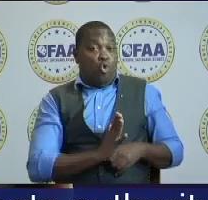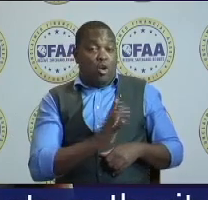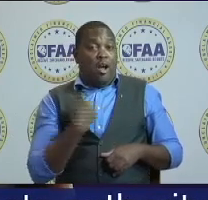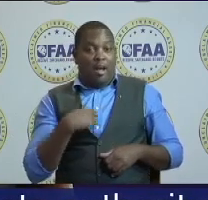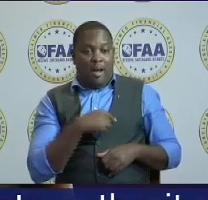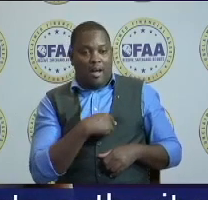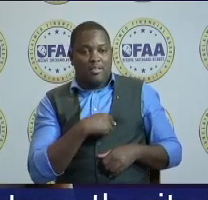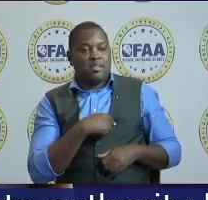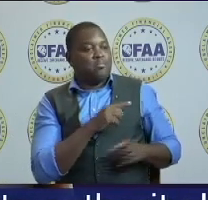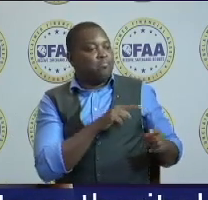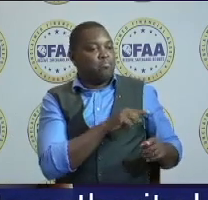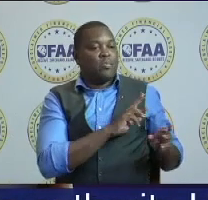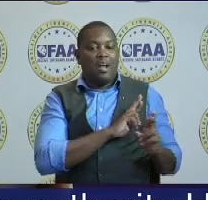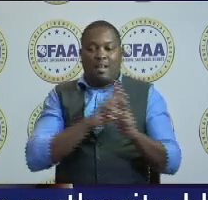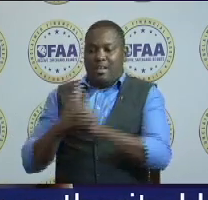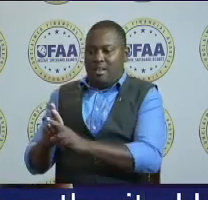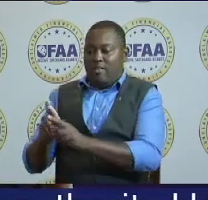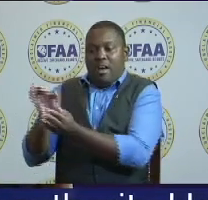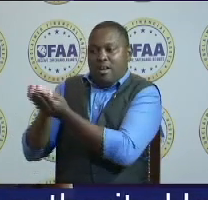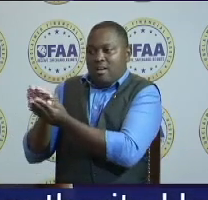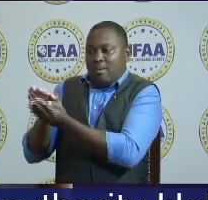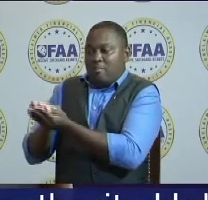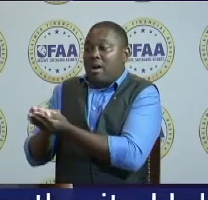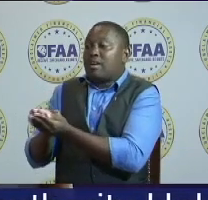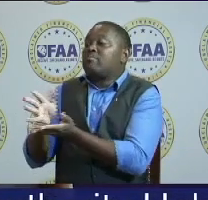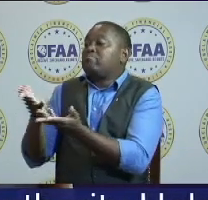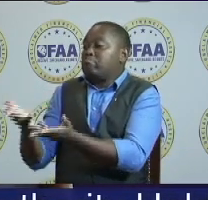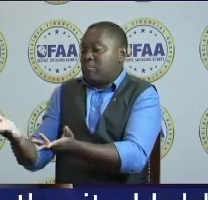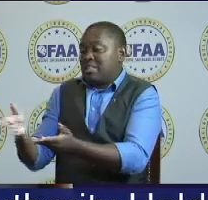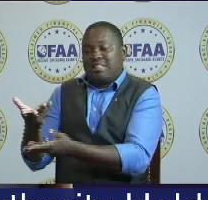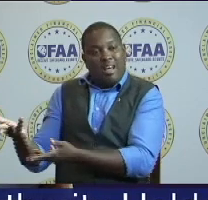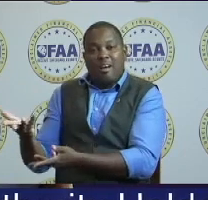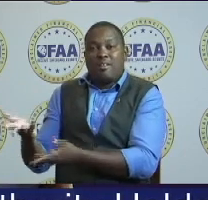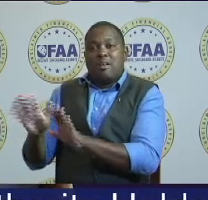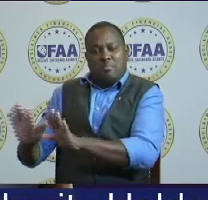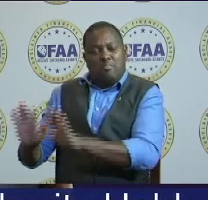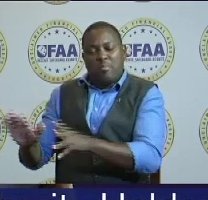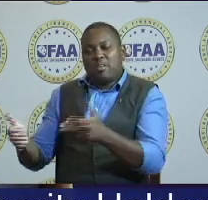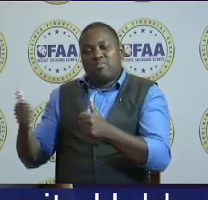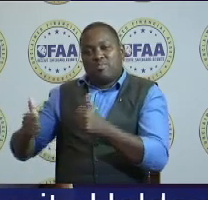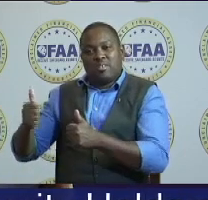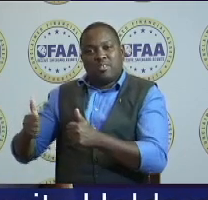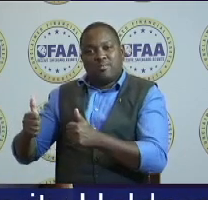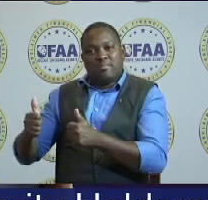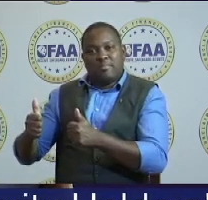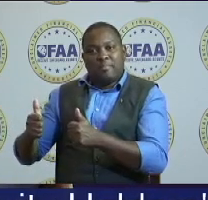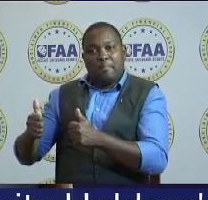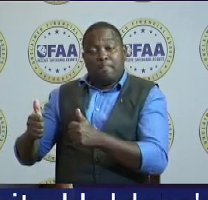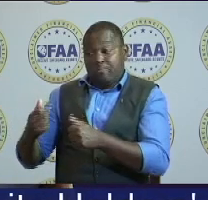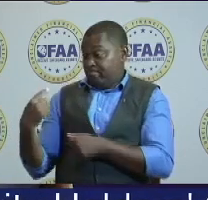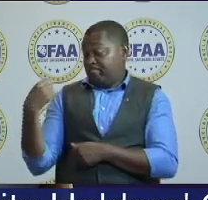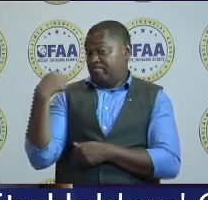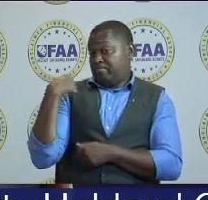that owner to the bank to get what remained in the box. Now, about 3 or 4 months